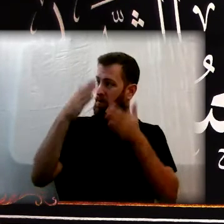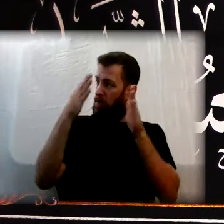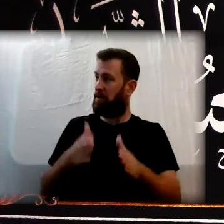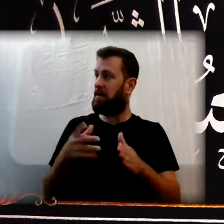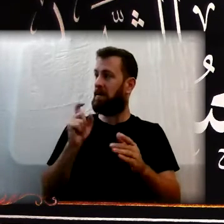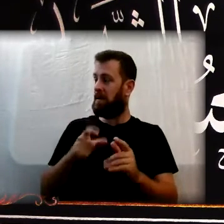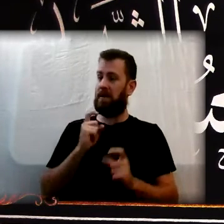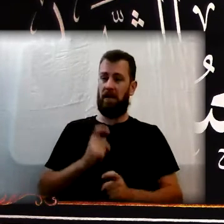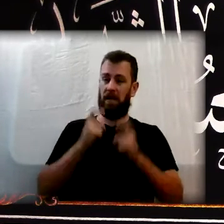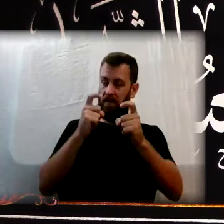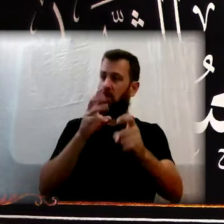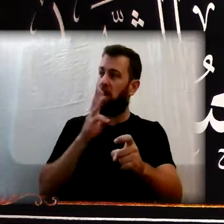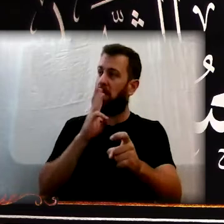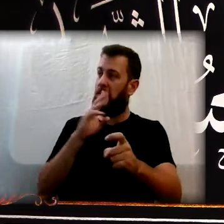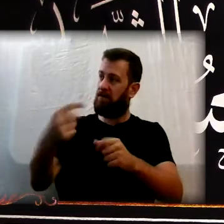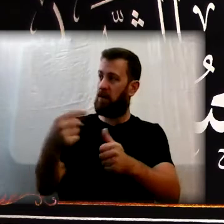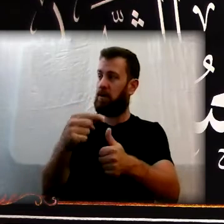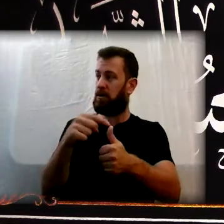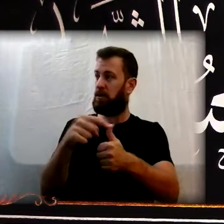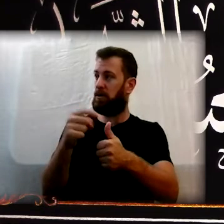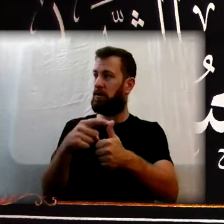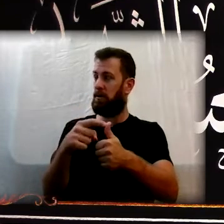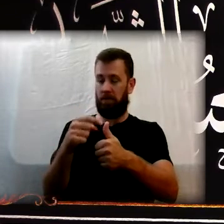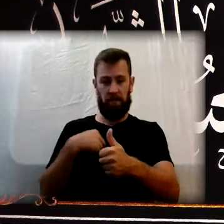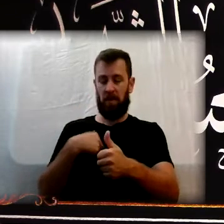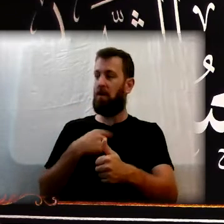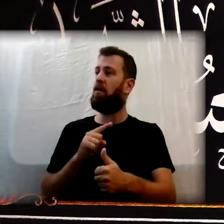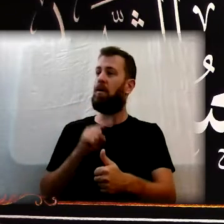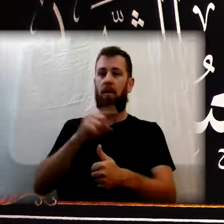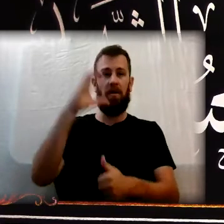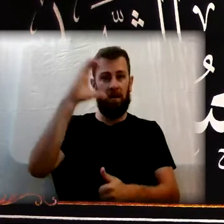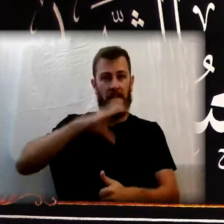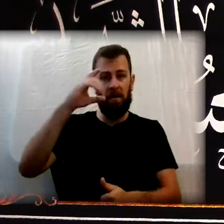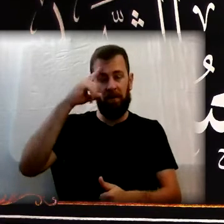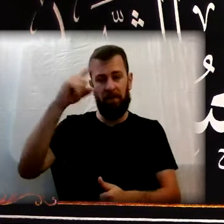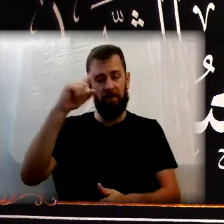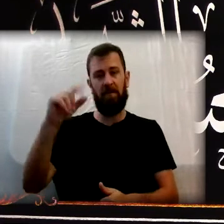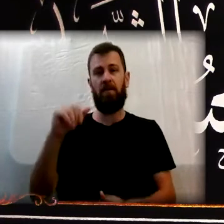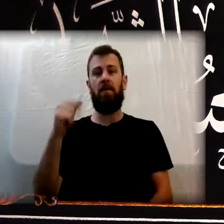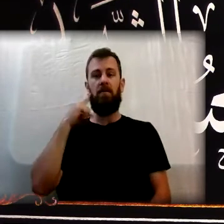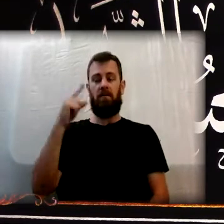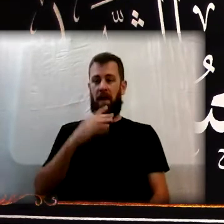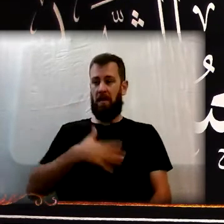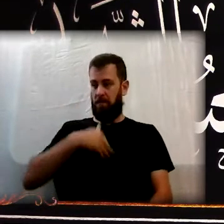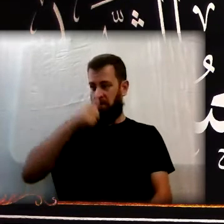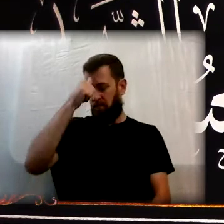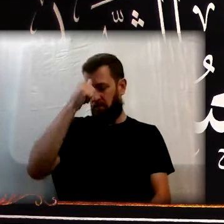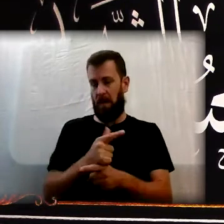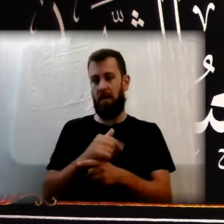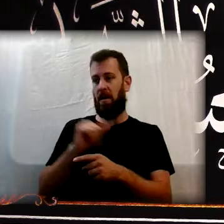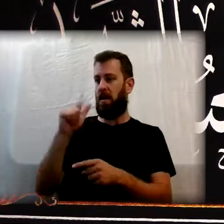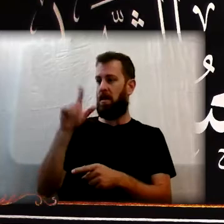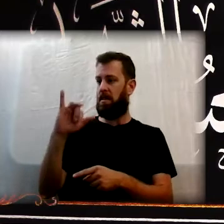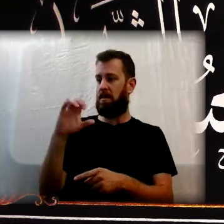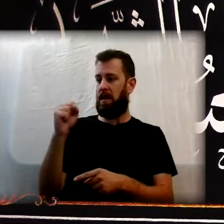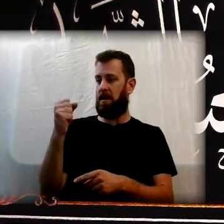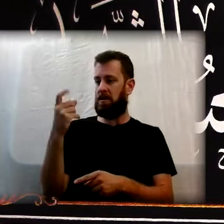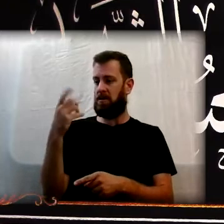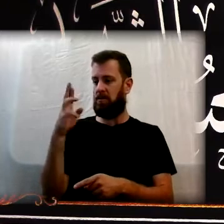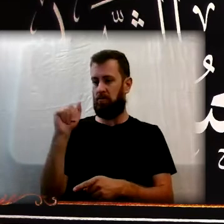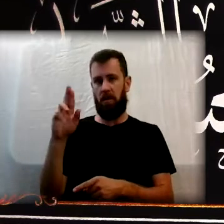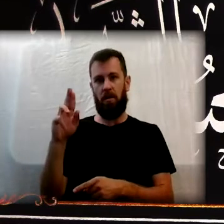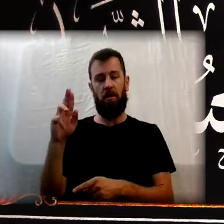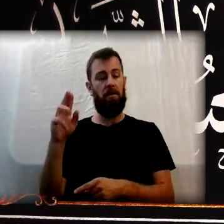youngest needs to be given water first. I am going to look for Asghar. Ali Asghar is the